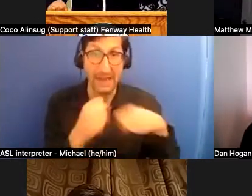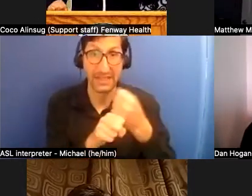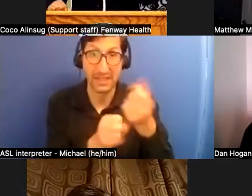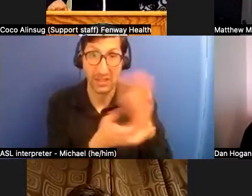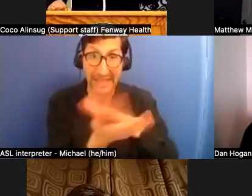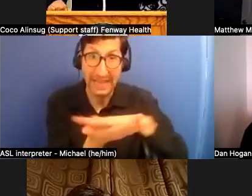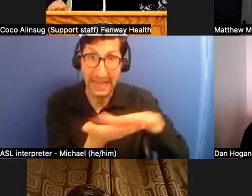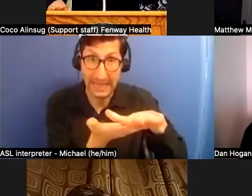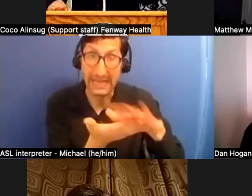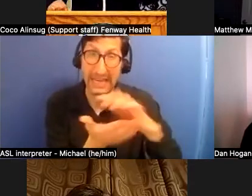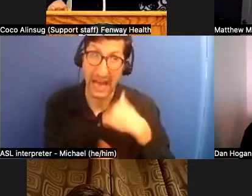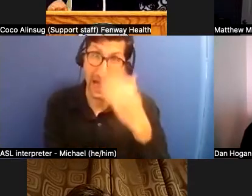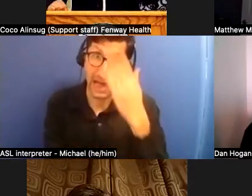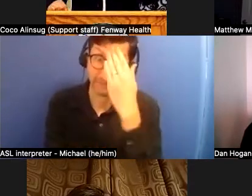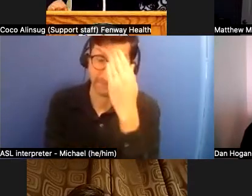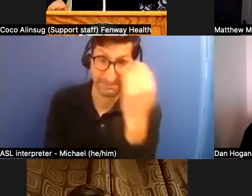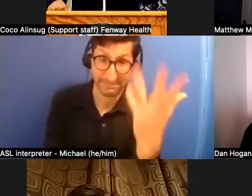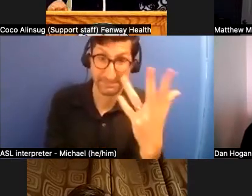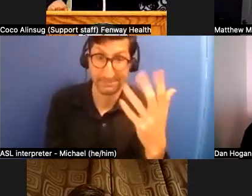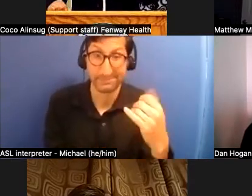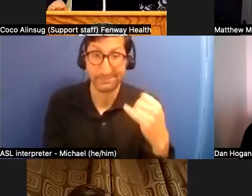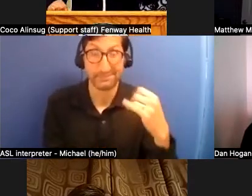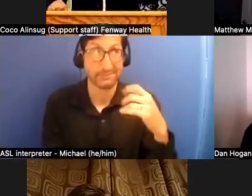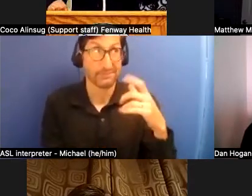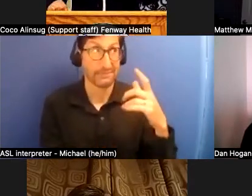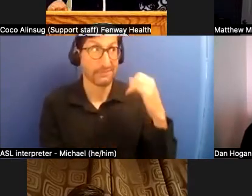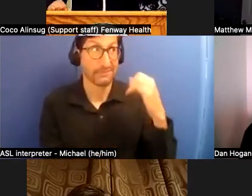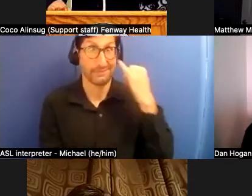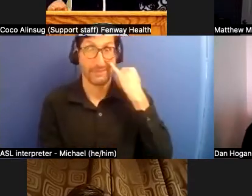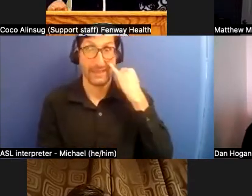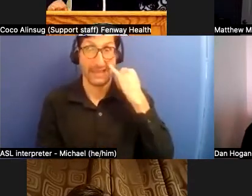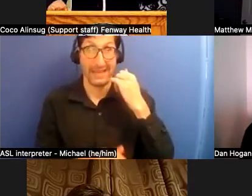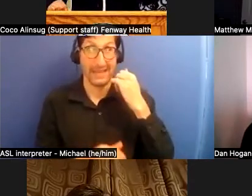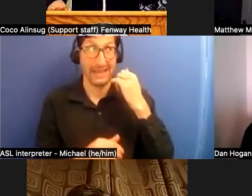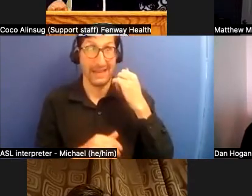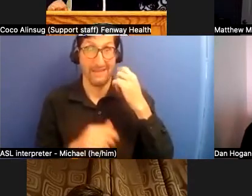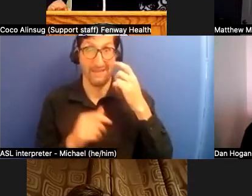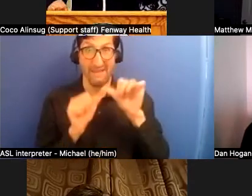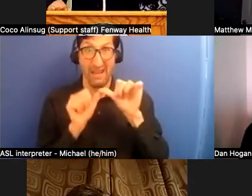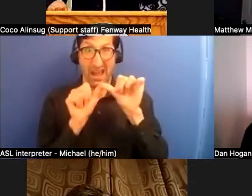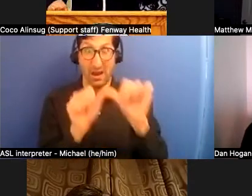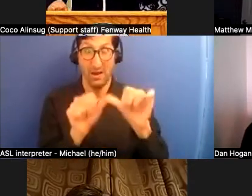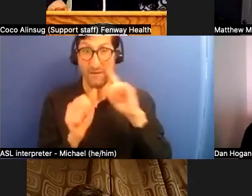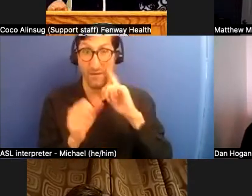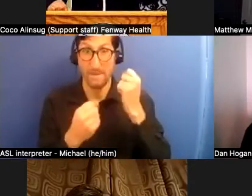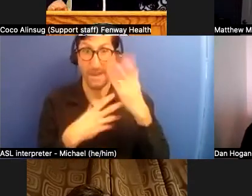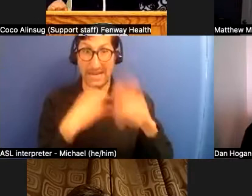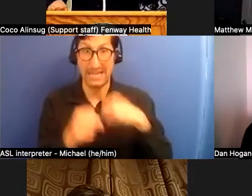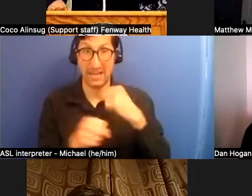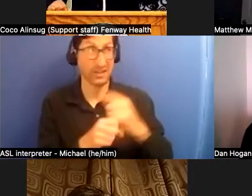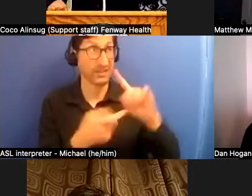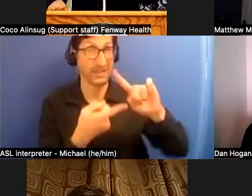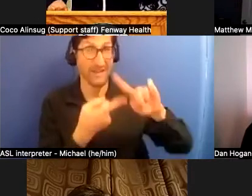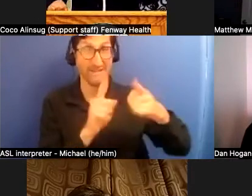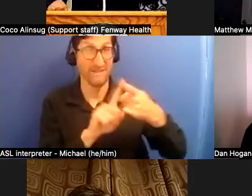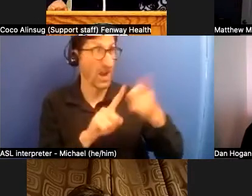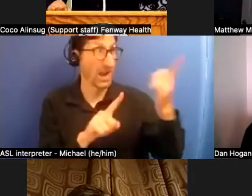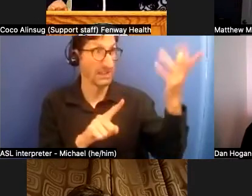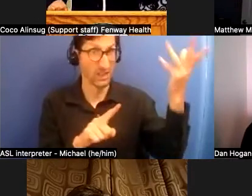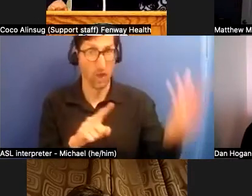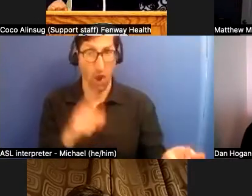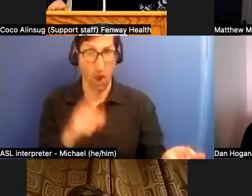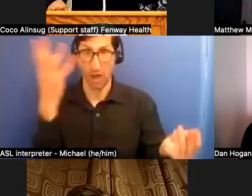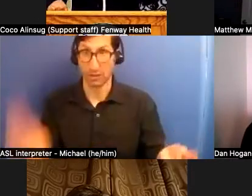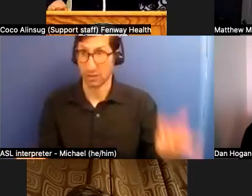you make it this long, all of your friends have died. There's nobody left. And it is